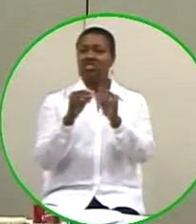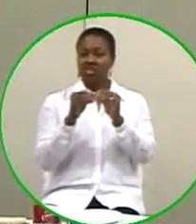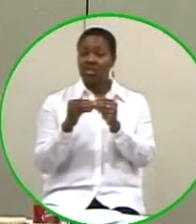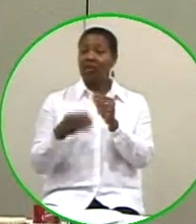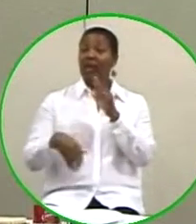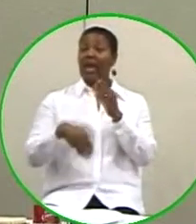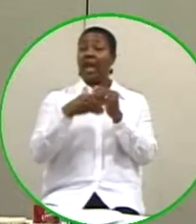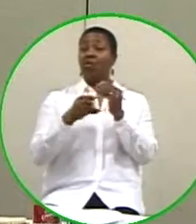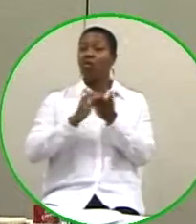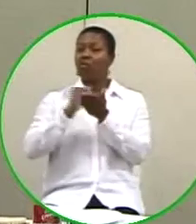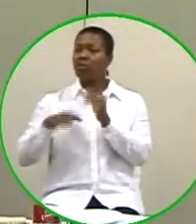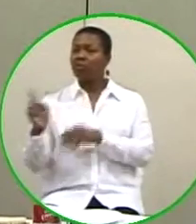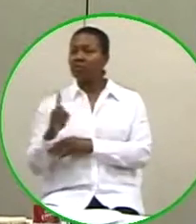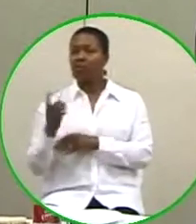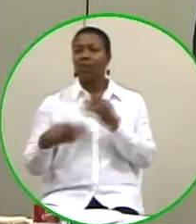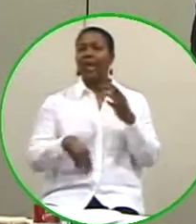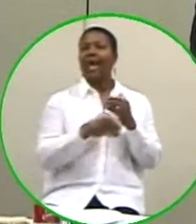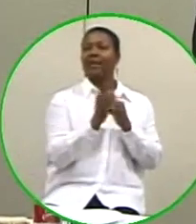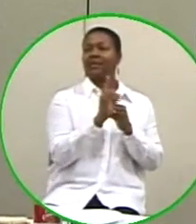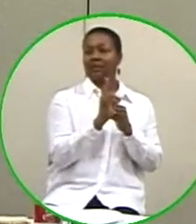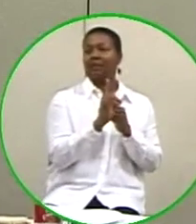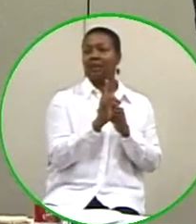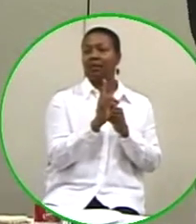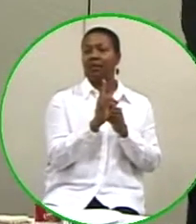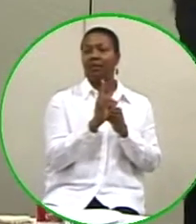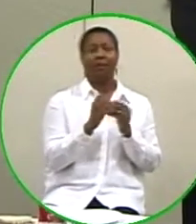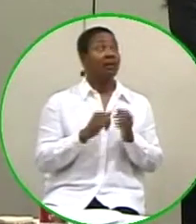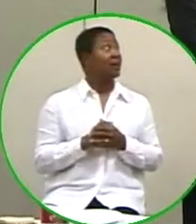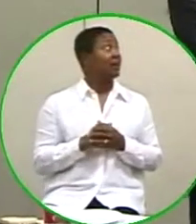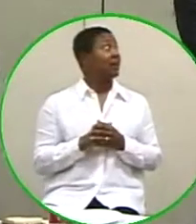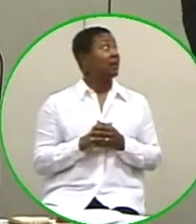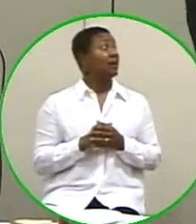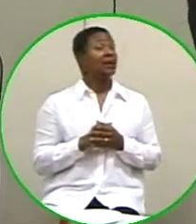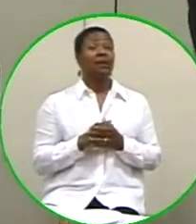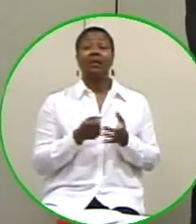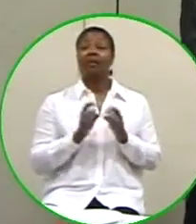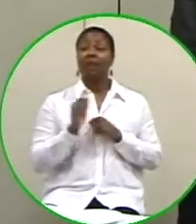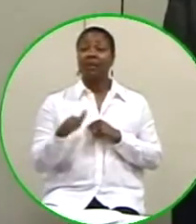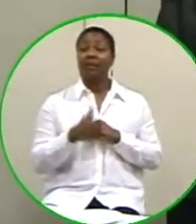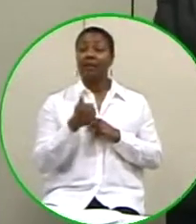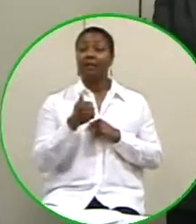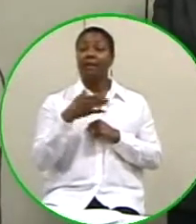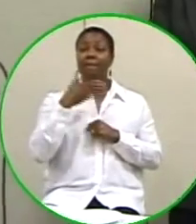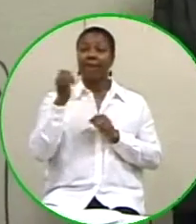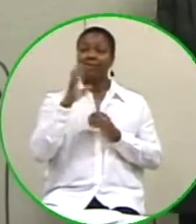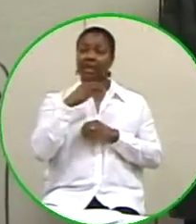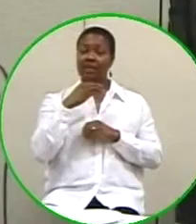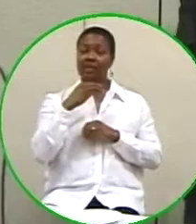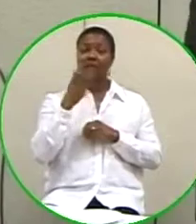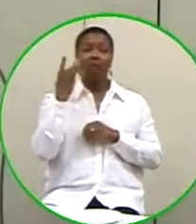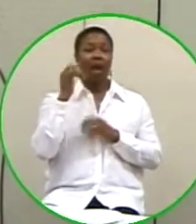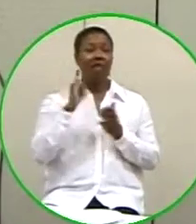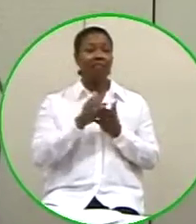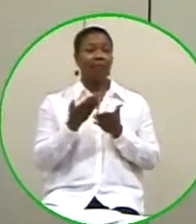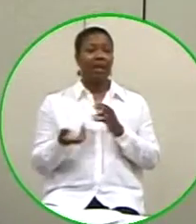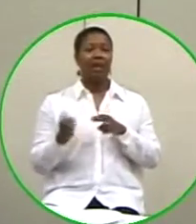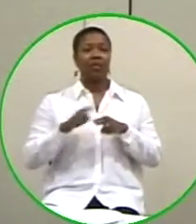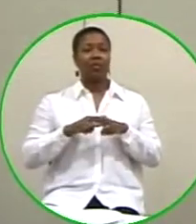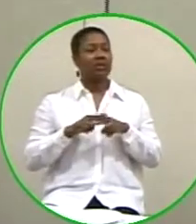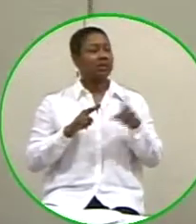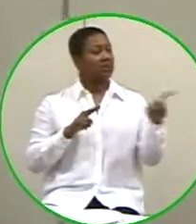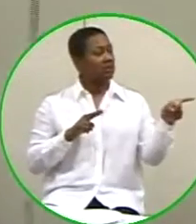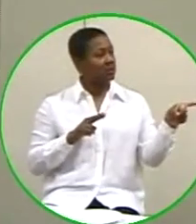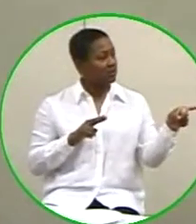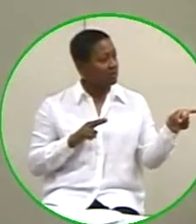or remove something? We added something. Give me another best guess about why it might have increased.